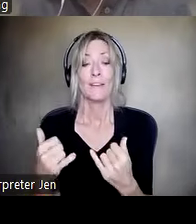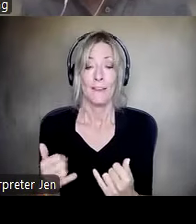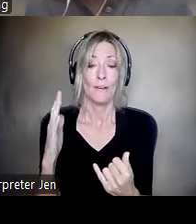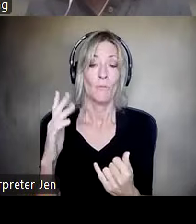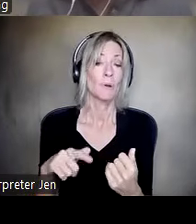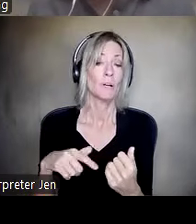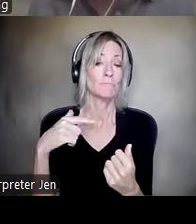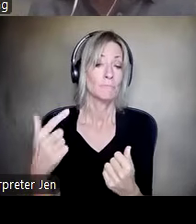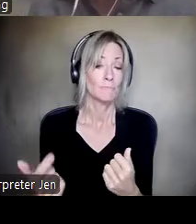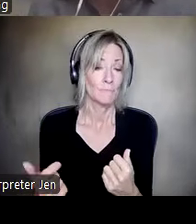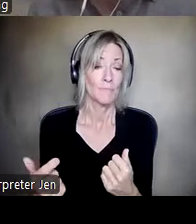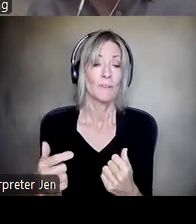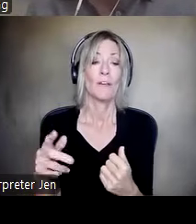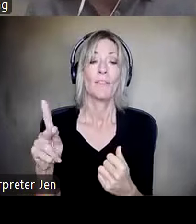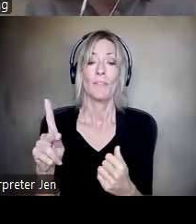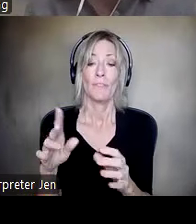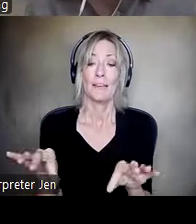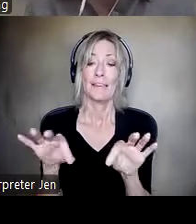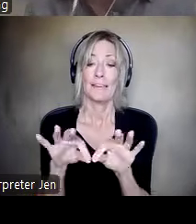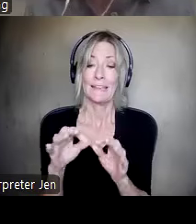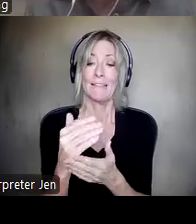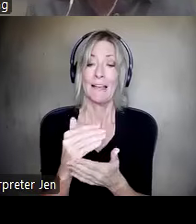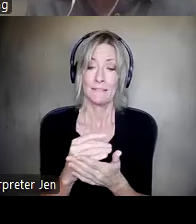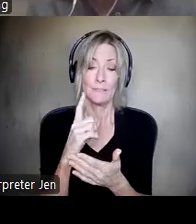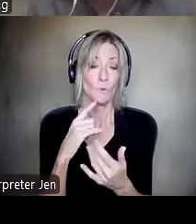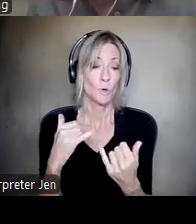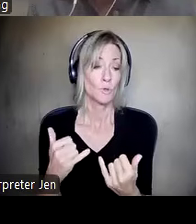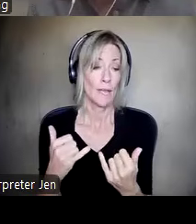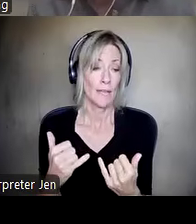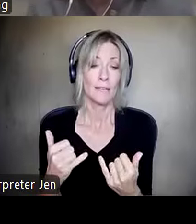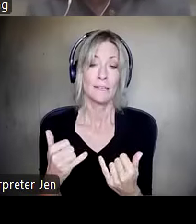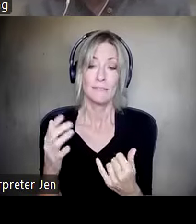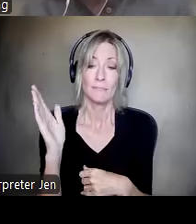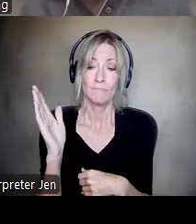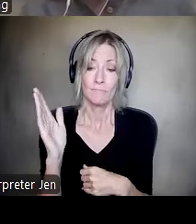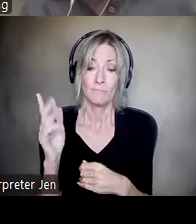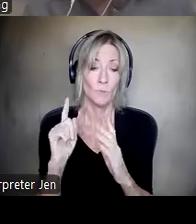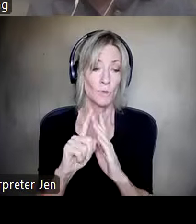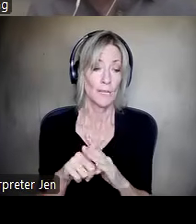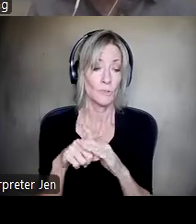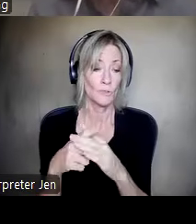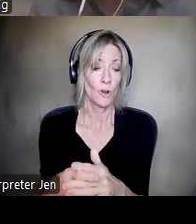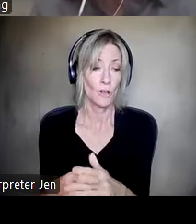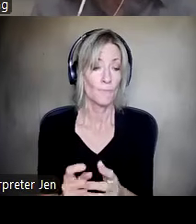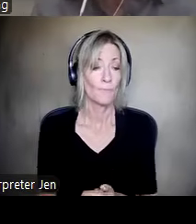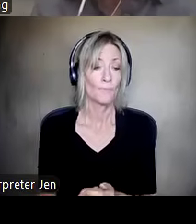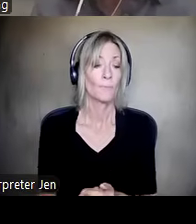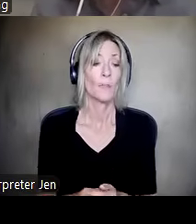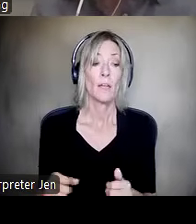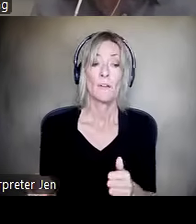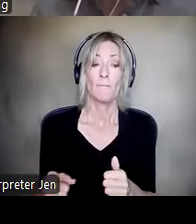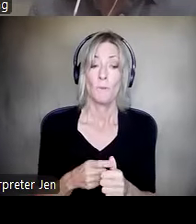turn to our key lessons for today's webinar to get started. So we're going to go